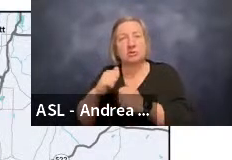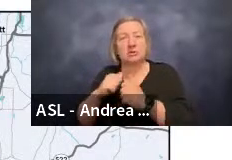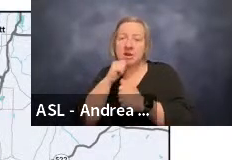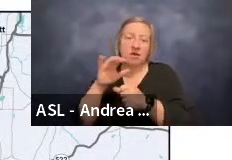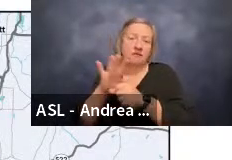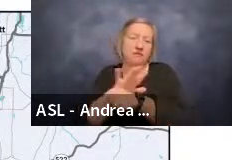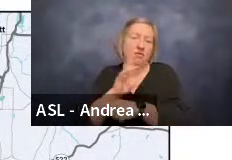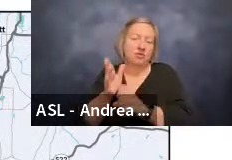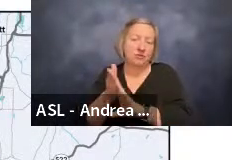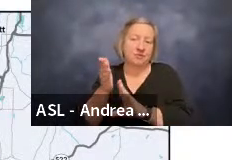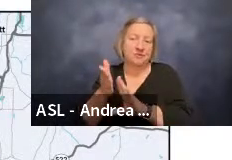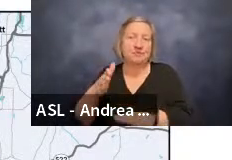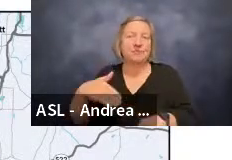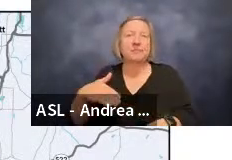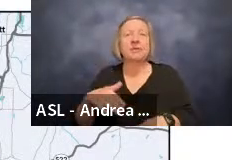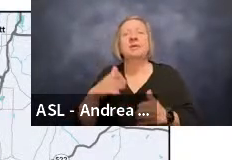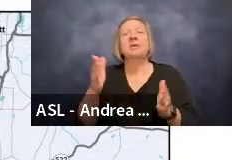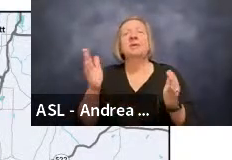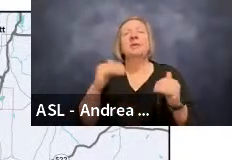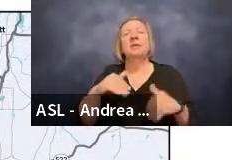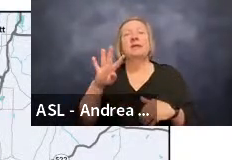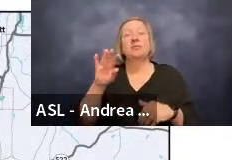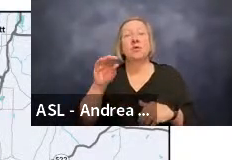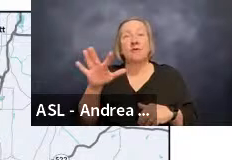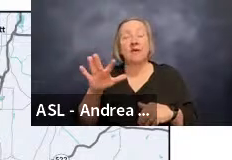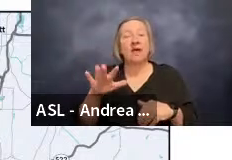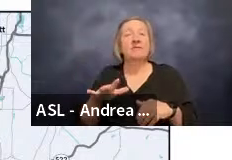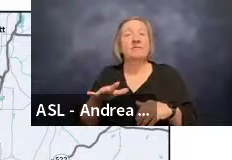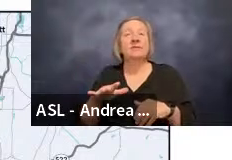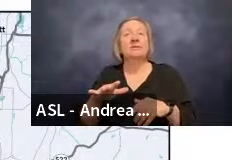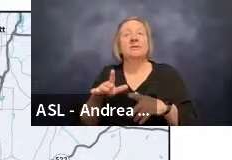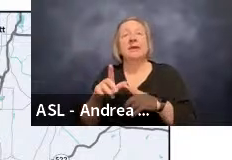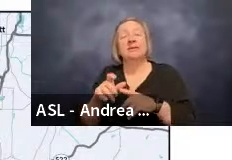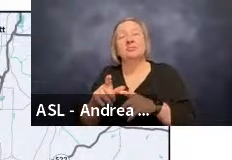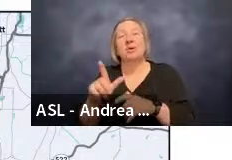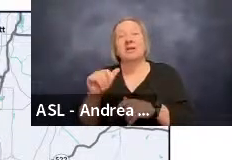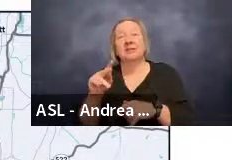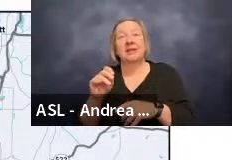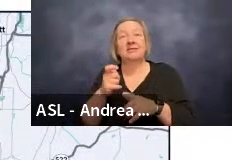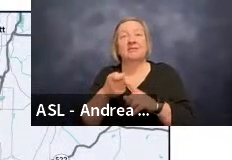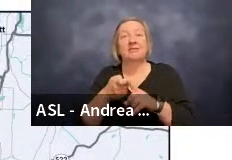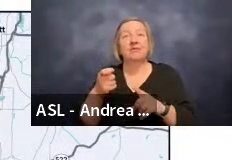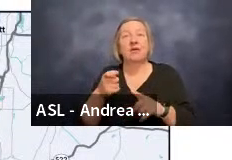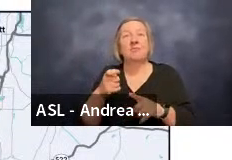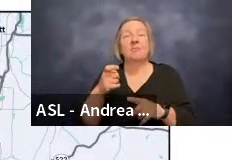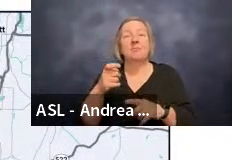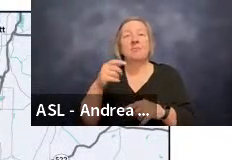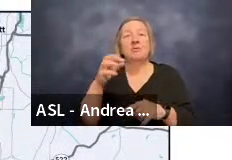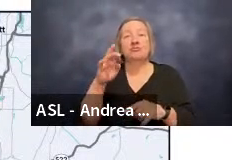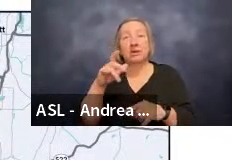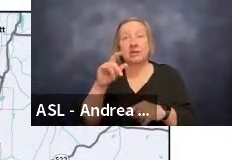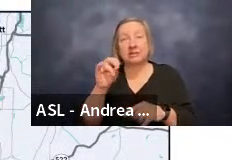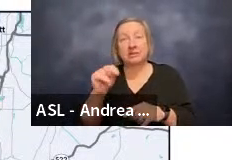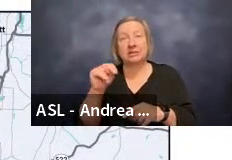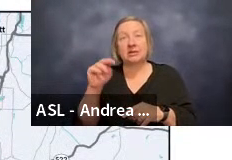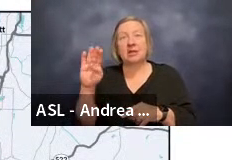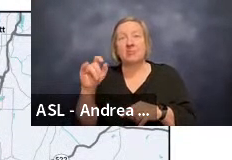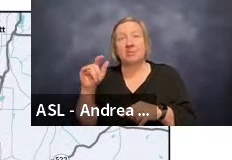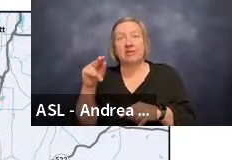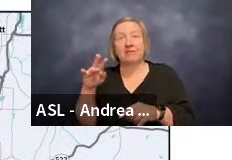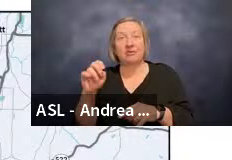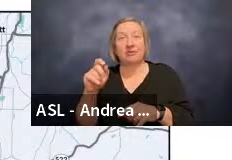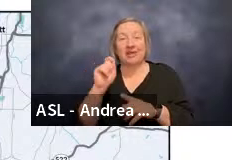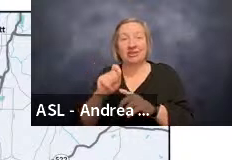Next up is the 405 express lanes between Renton and Bellevue. That is the dotted green line. You can see this is the missing piece